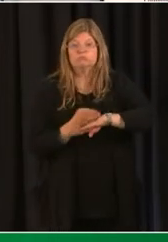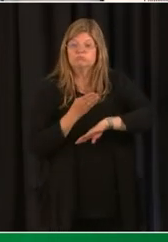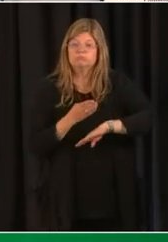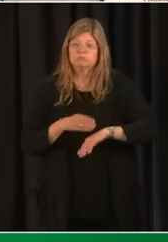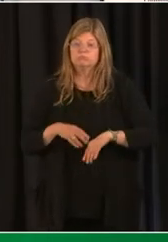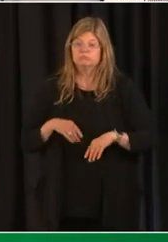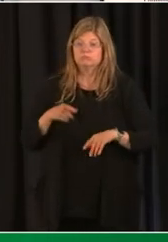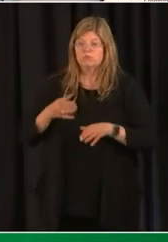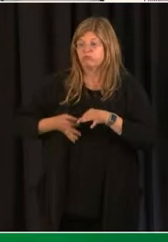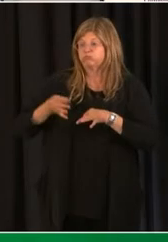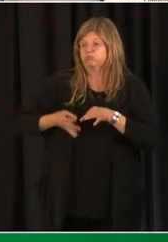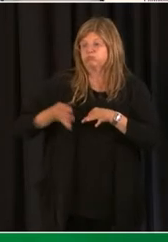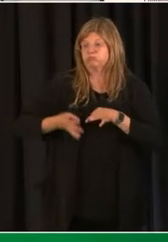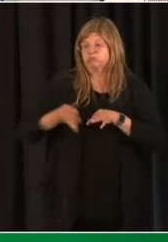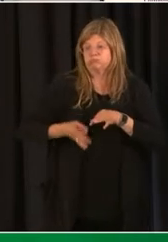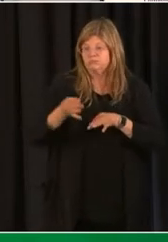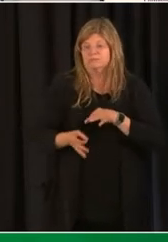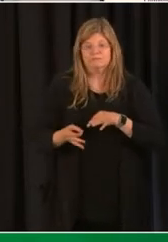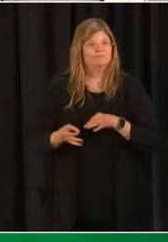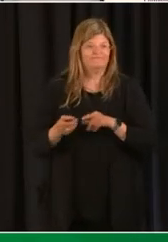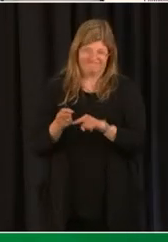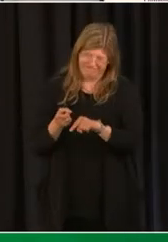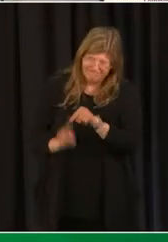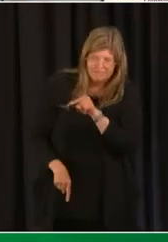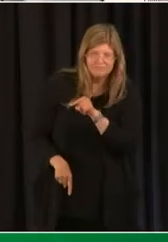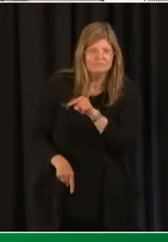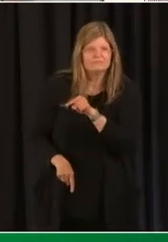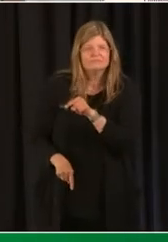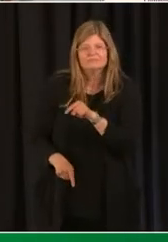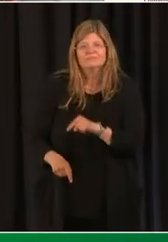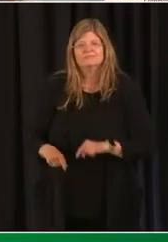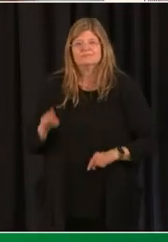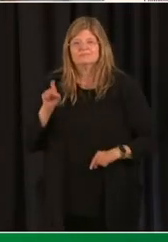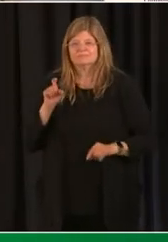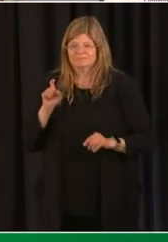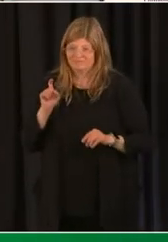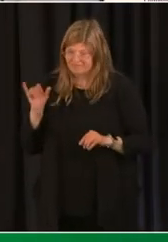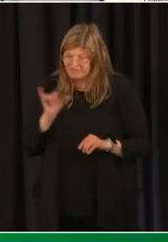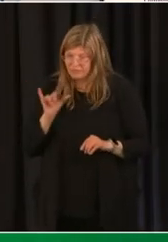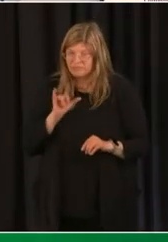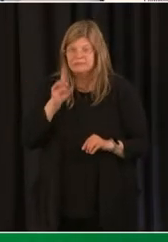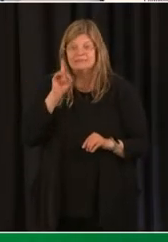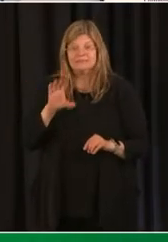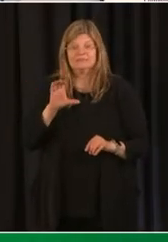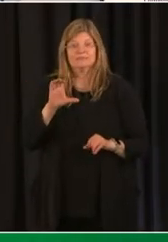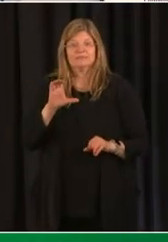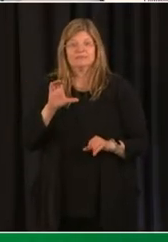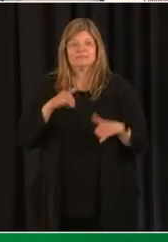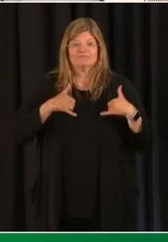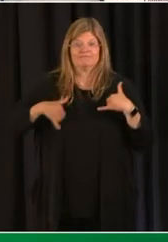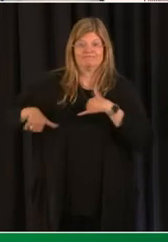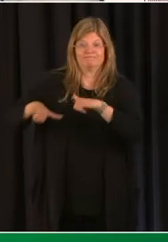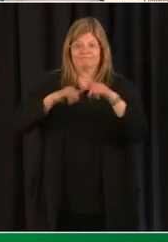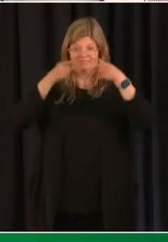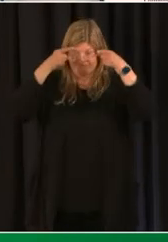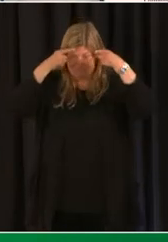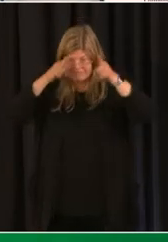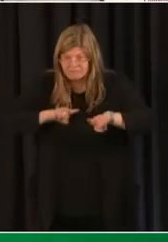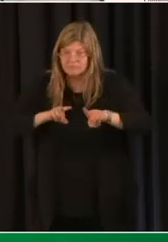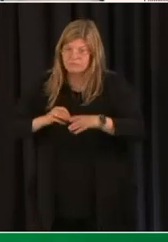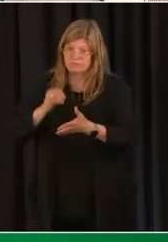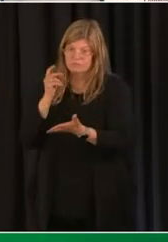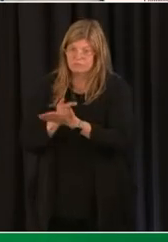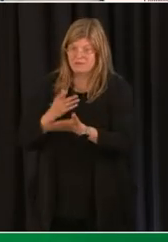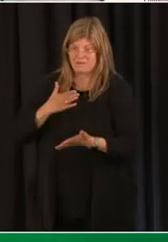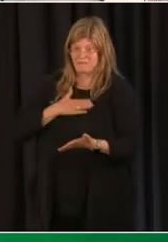or extend a lease or rent agreement. Additionally, the Council unanimously approved my